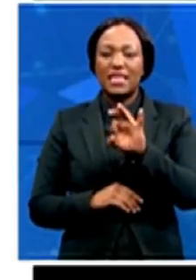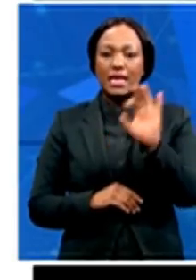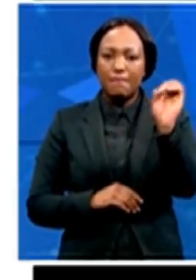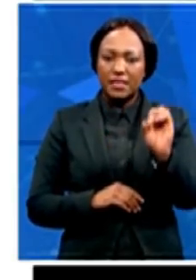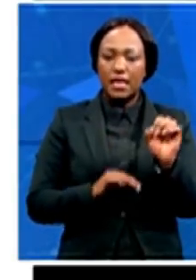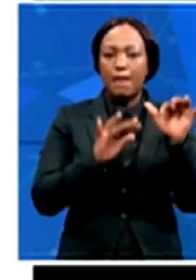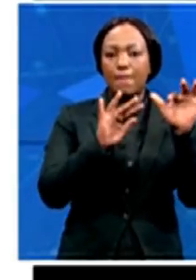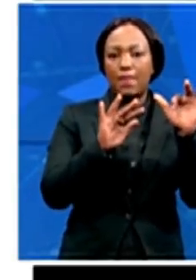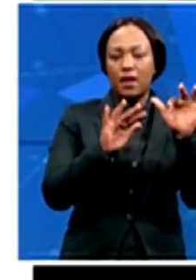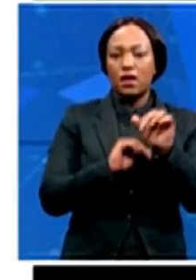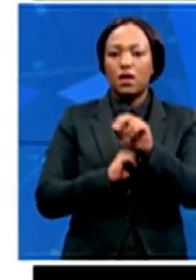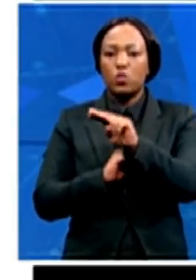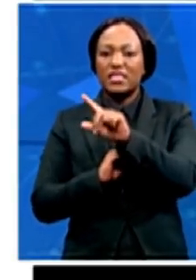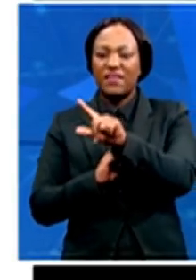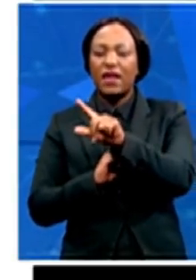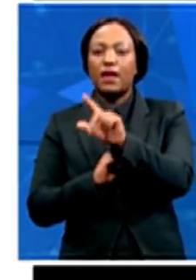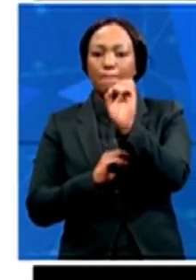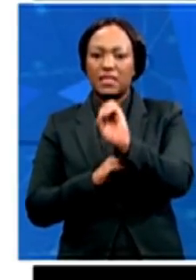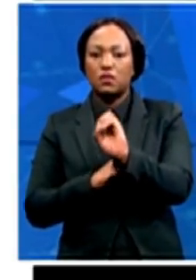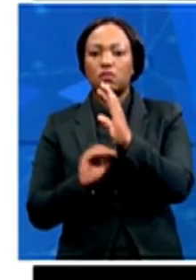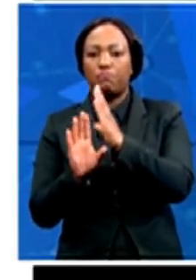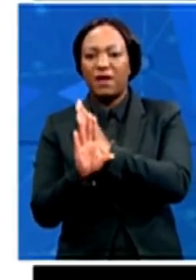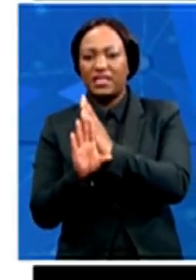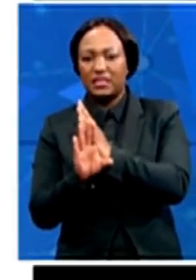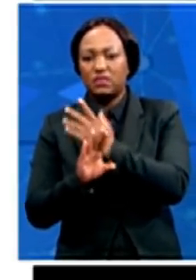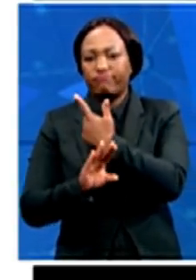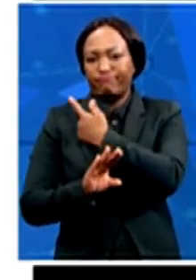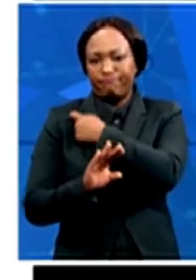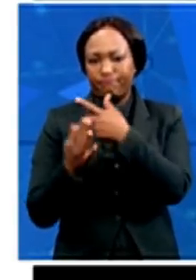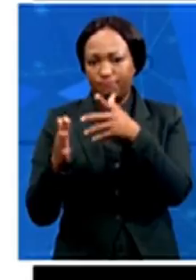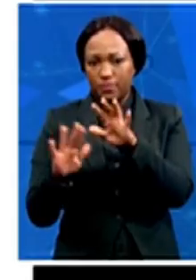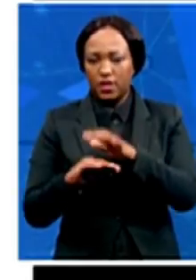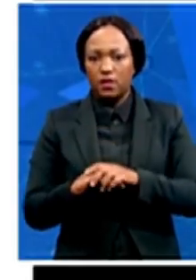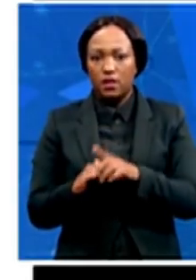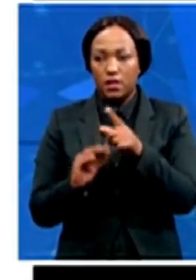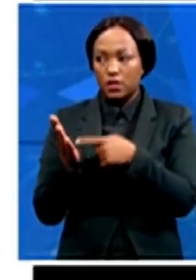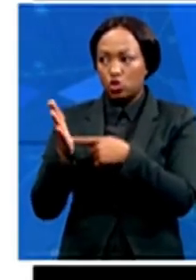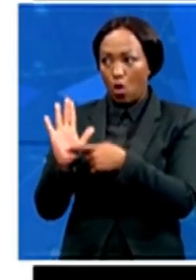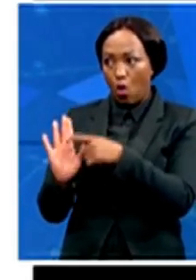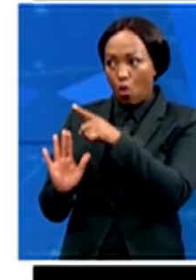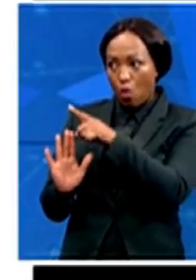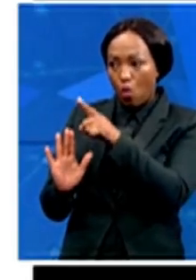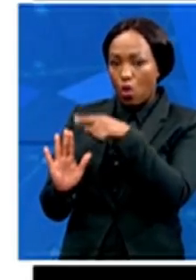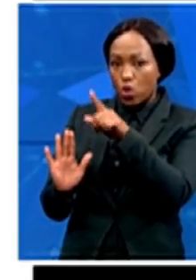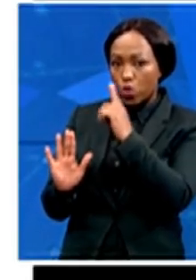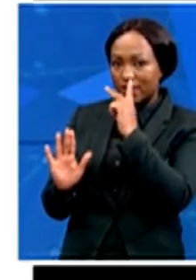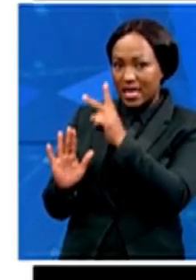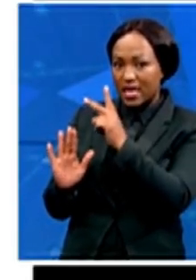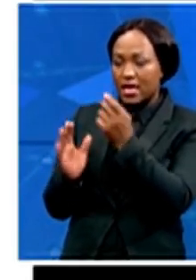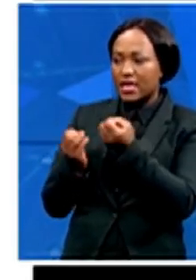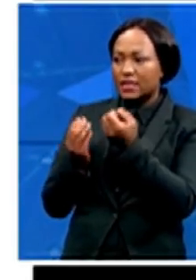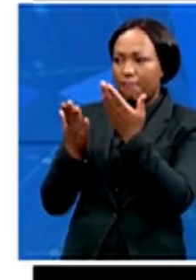sector. And this is just graphically shown. You can see that our supply, we were kind of aiming to hit between 120